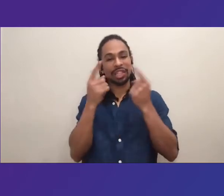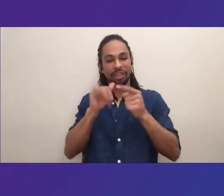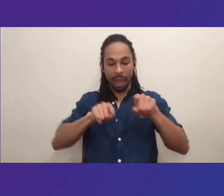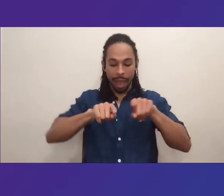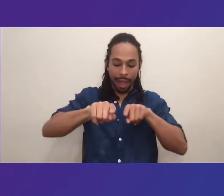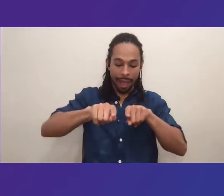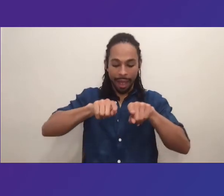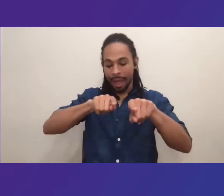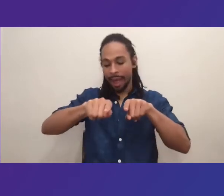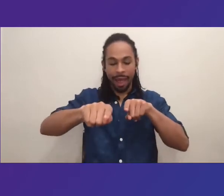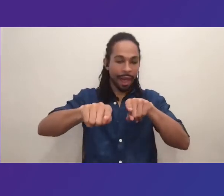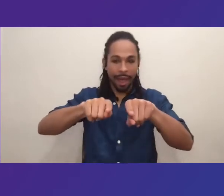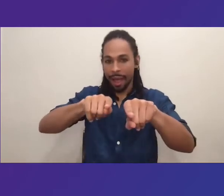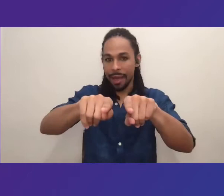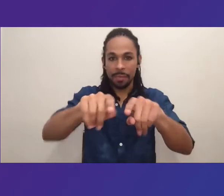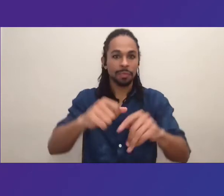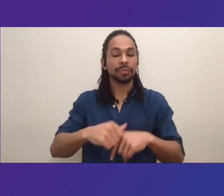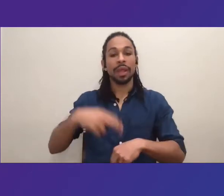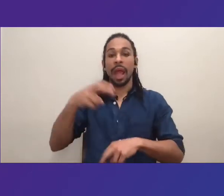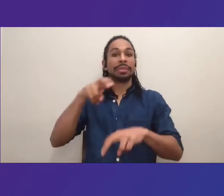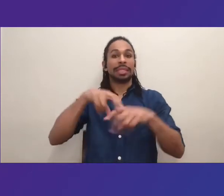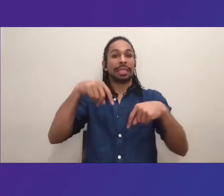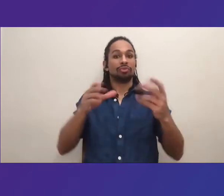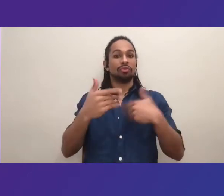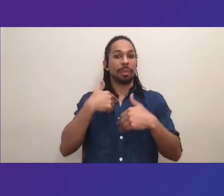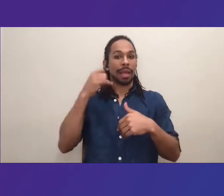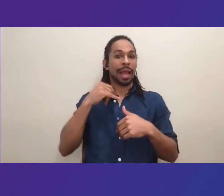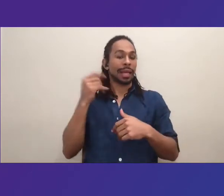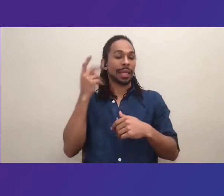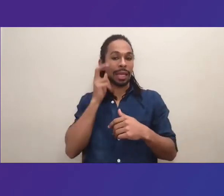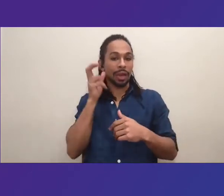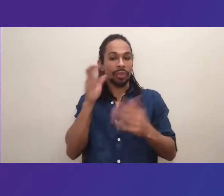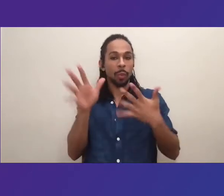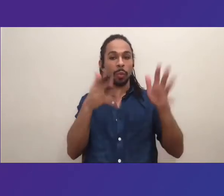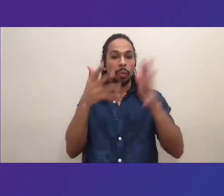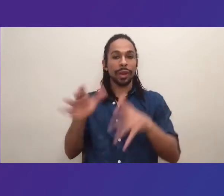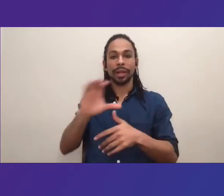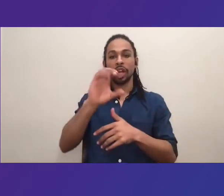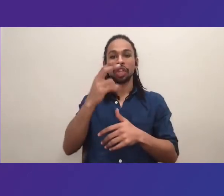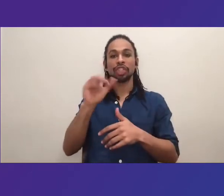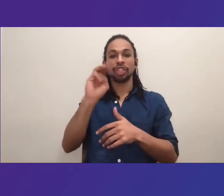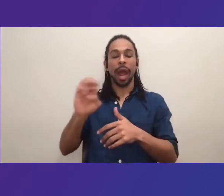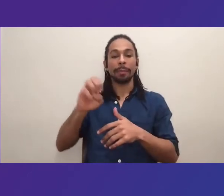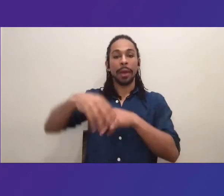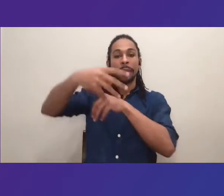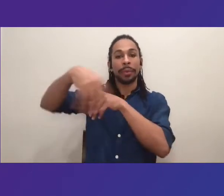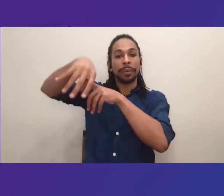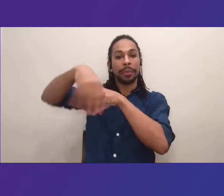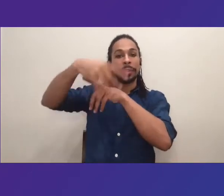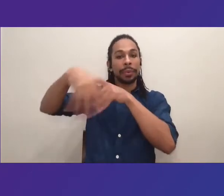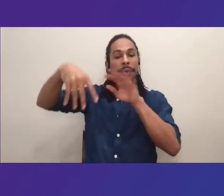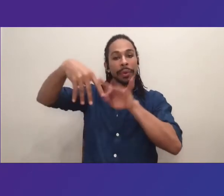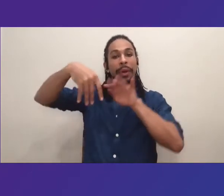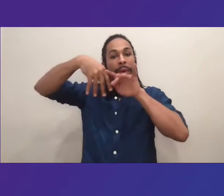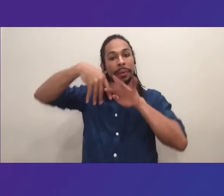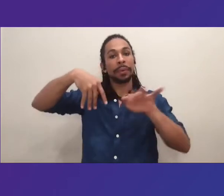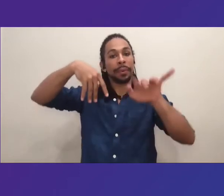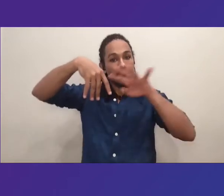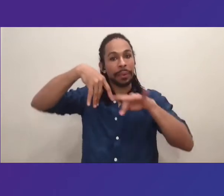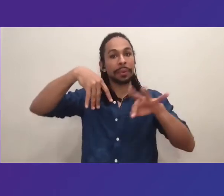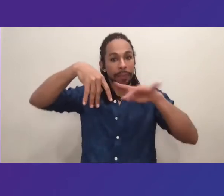sitting in a room where I can hear these wind chimes from outside, which is reminding me of the wind, which is reminding me of